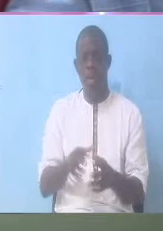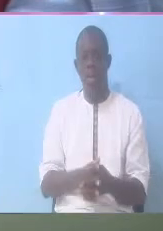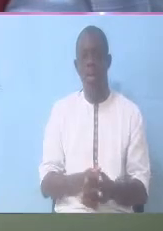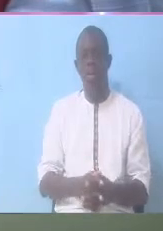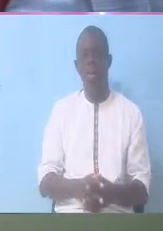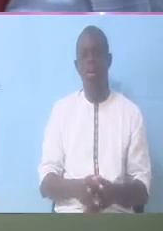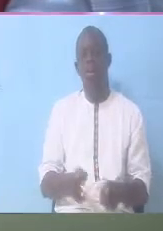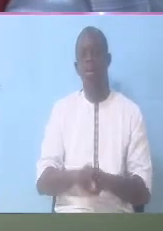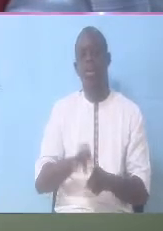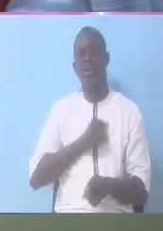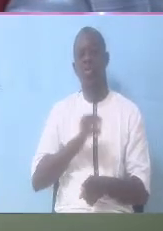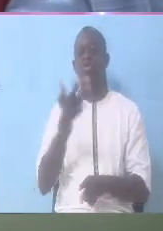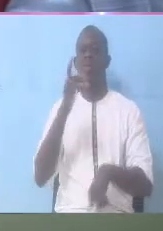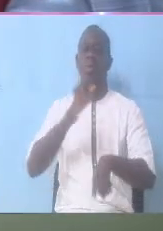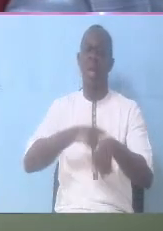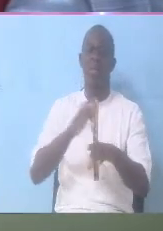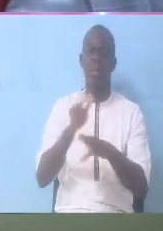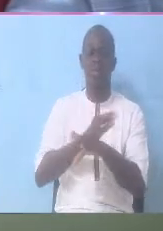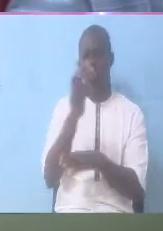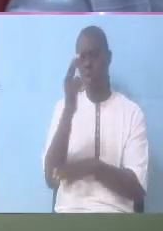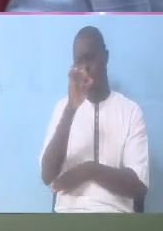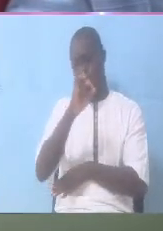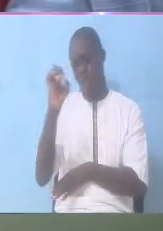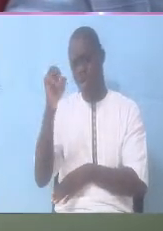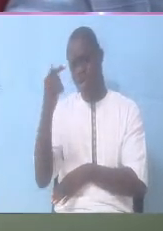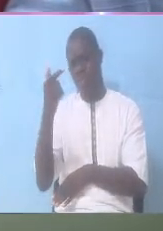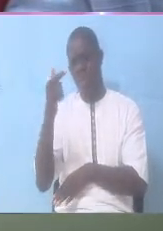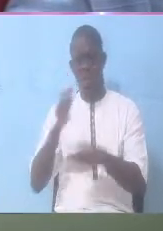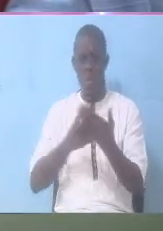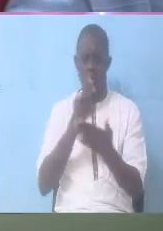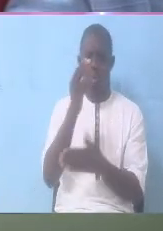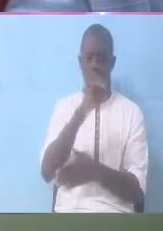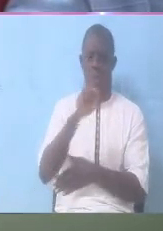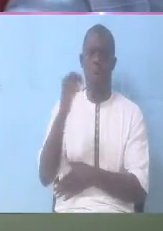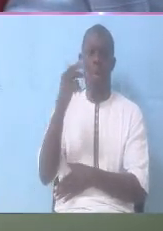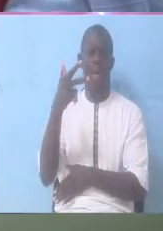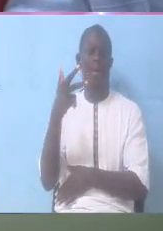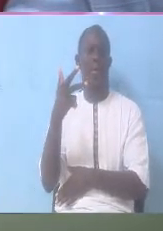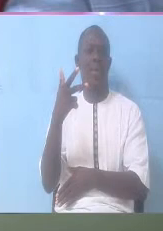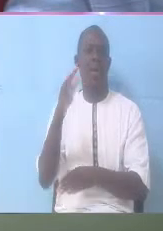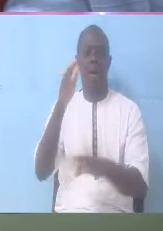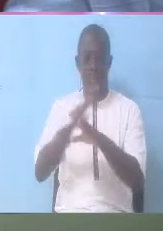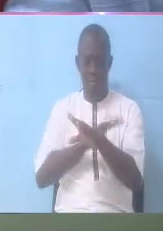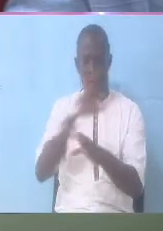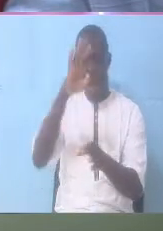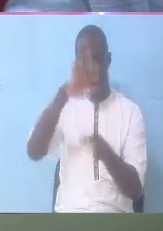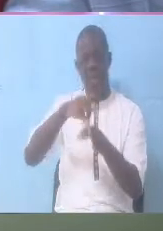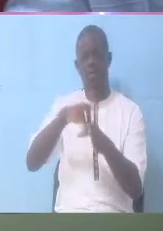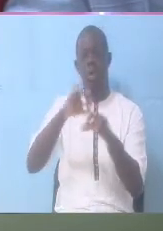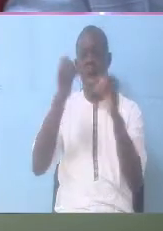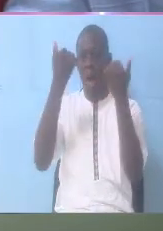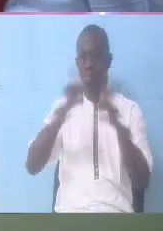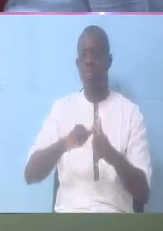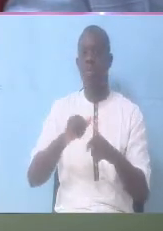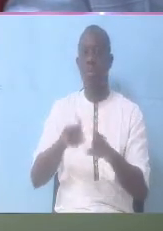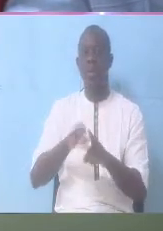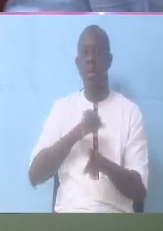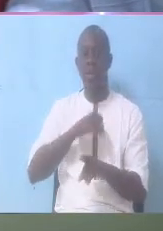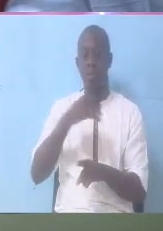2007 or 8. Certainly before election, it could be. Before not this the other election, because he wanted to make sure they will never ever come